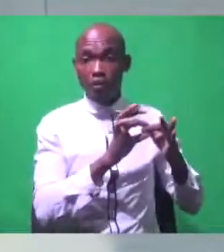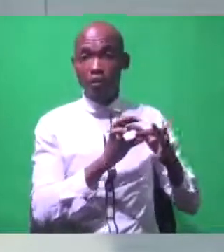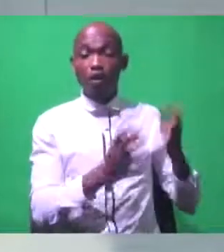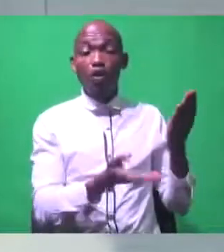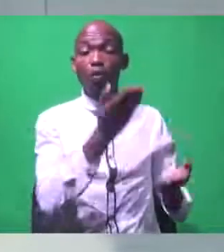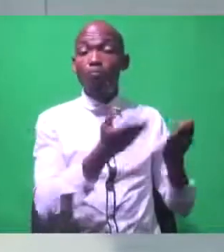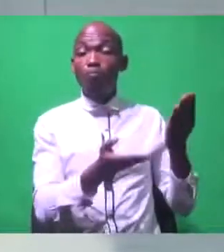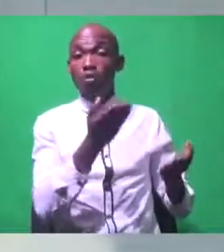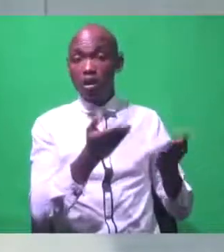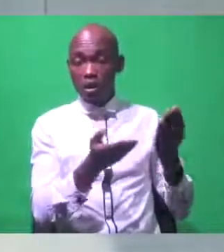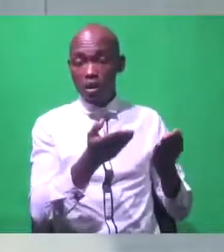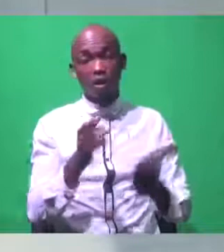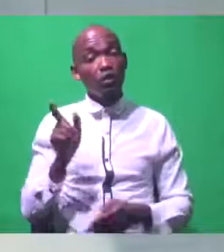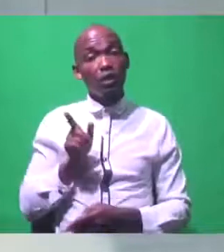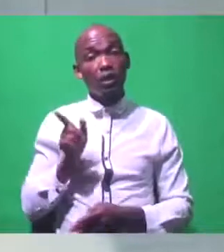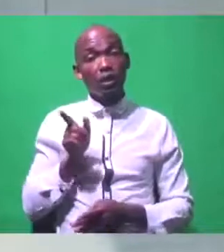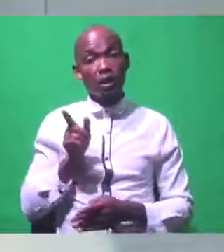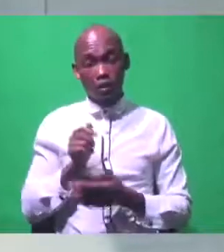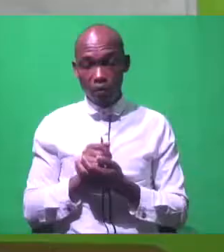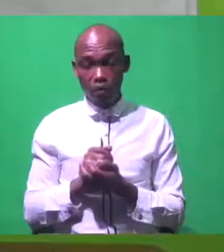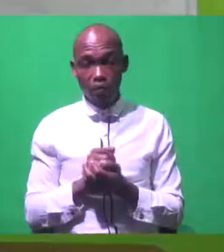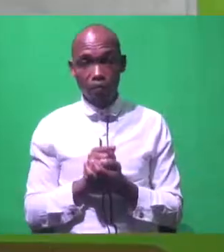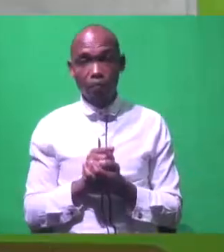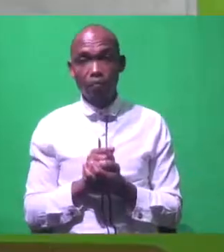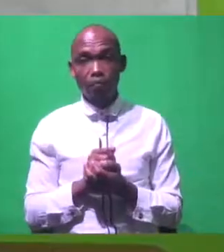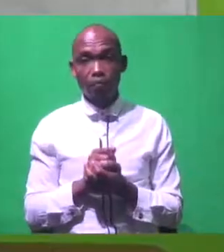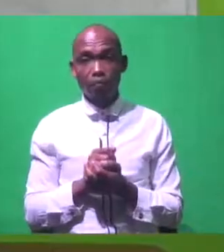compared to the girls,